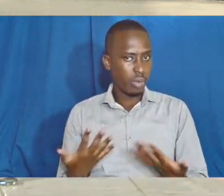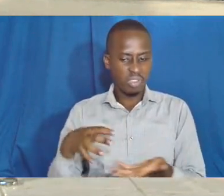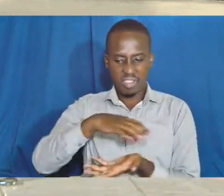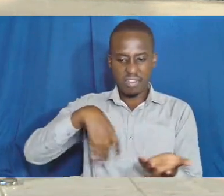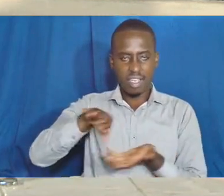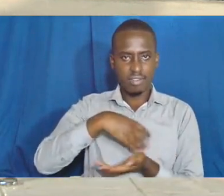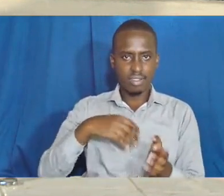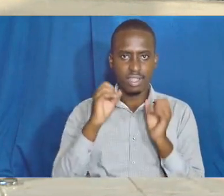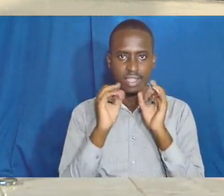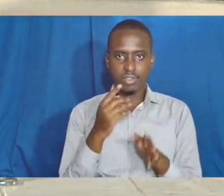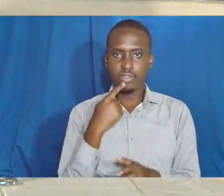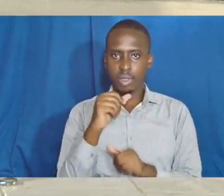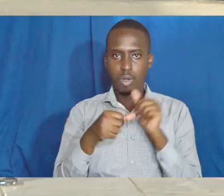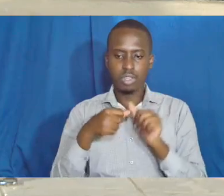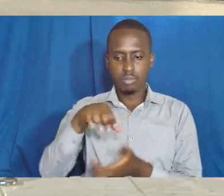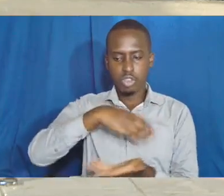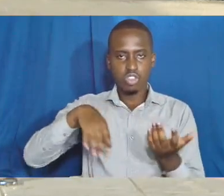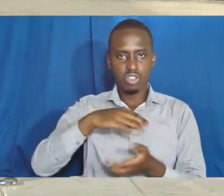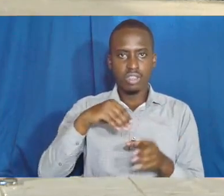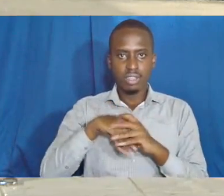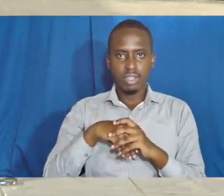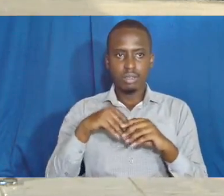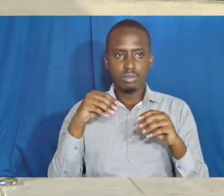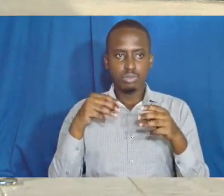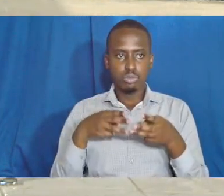So when I talk about mixture in a layman's